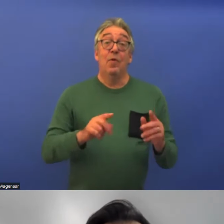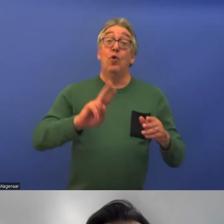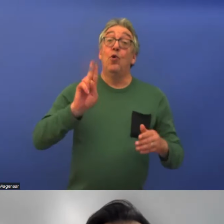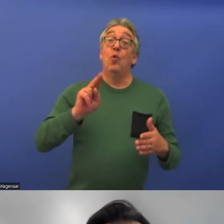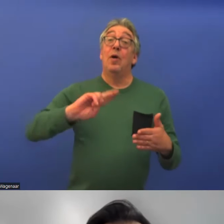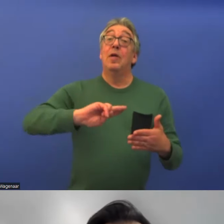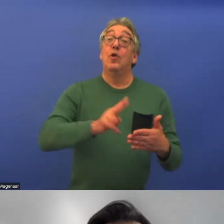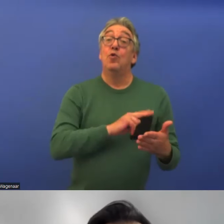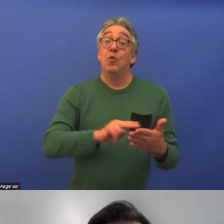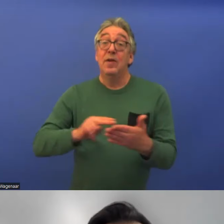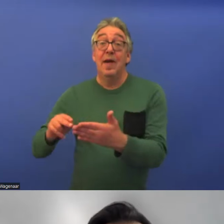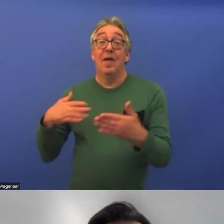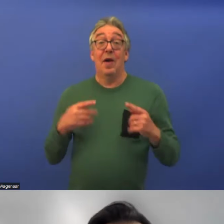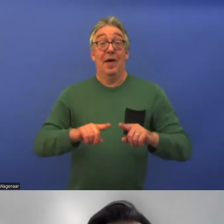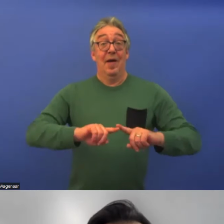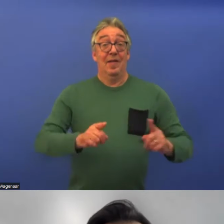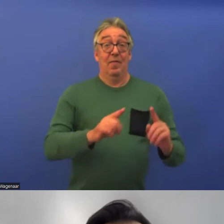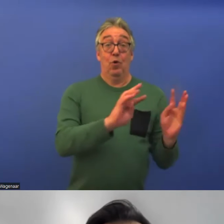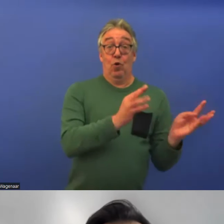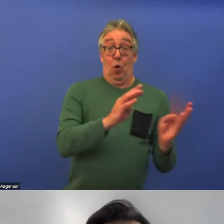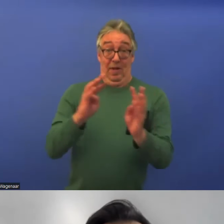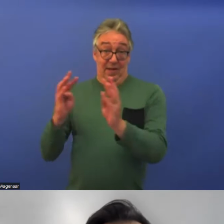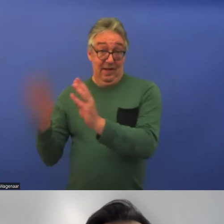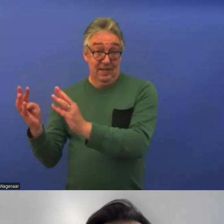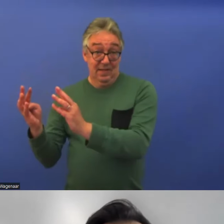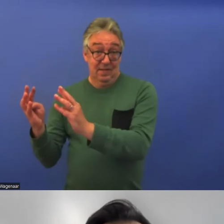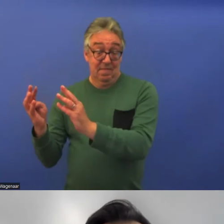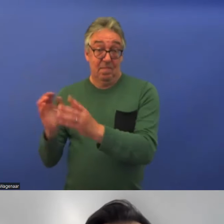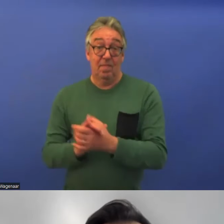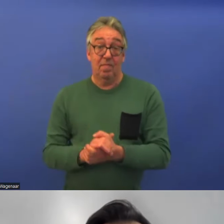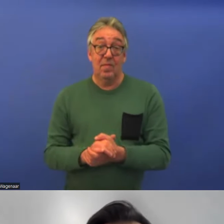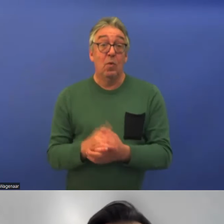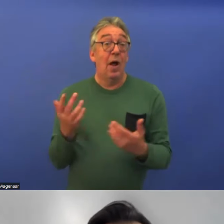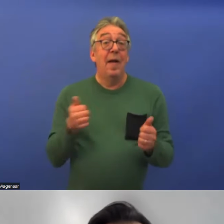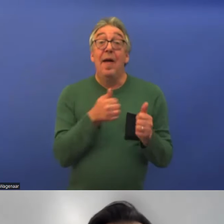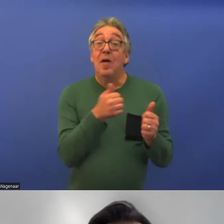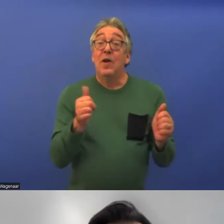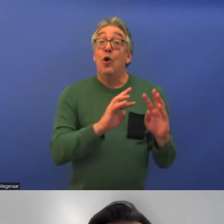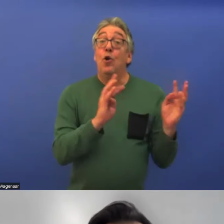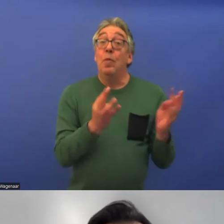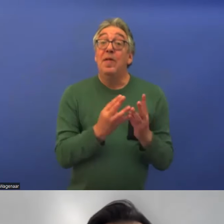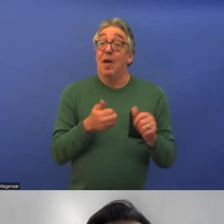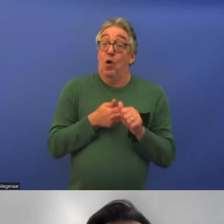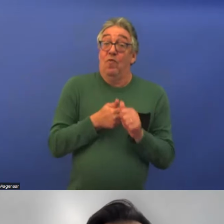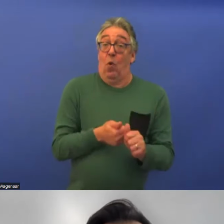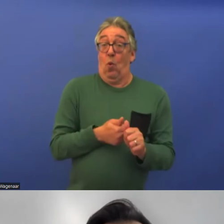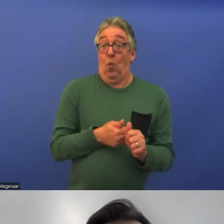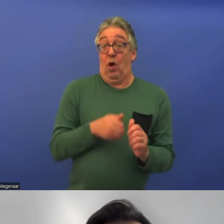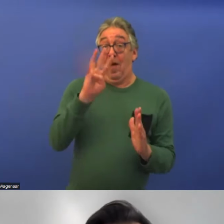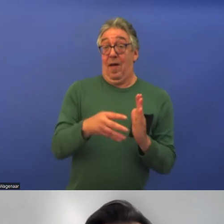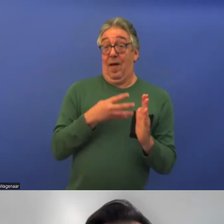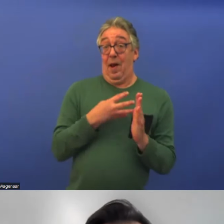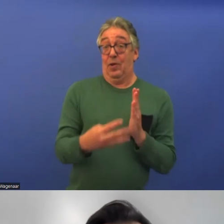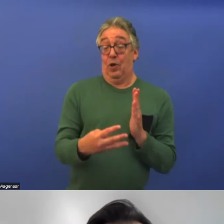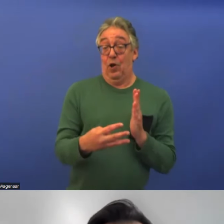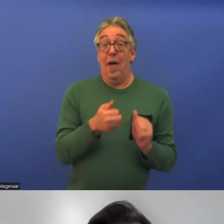different conventions follow a calendar, and each of those treaty bodies has a list of countries